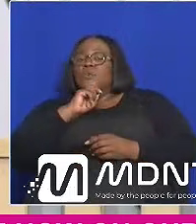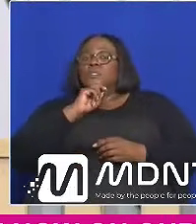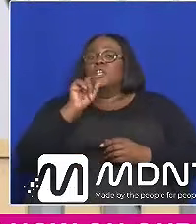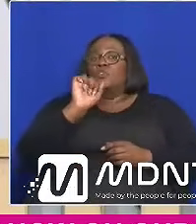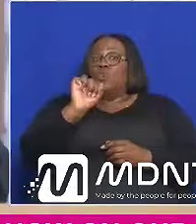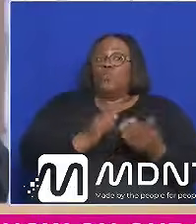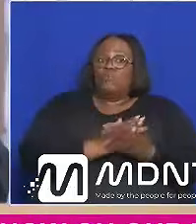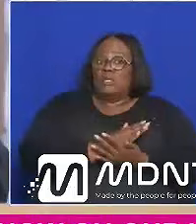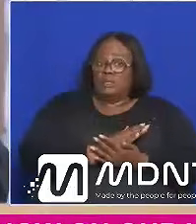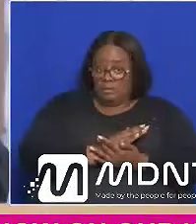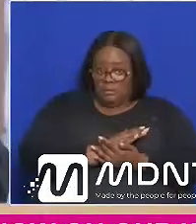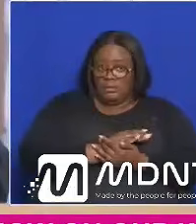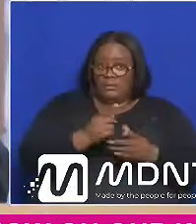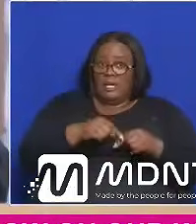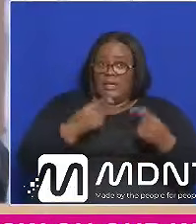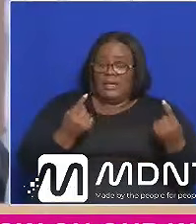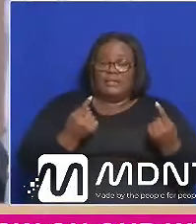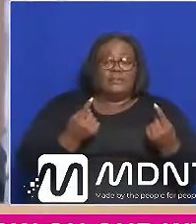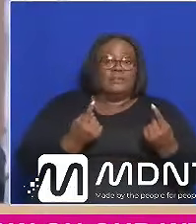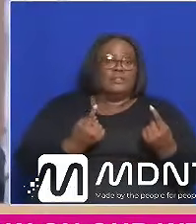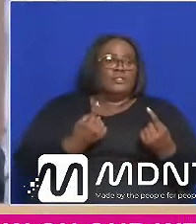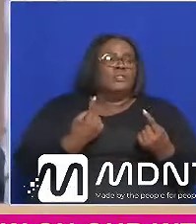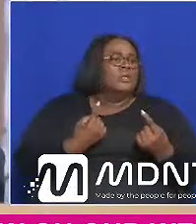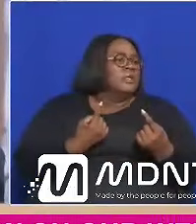against self-incrimination